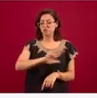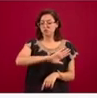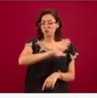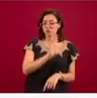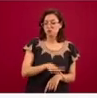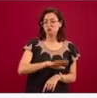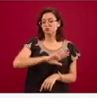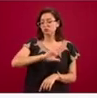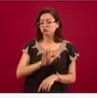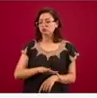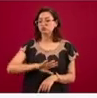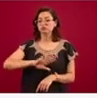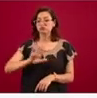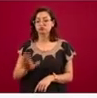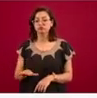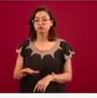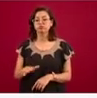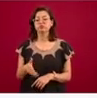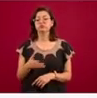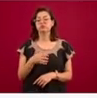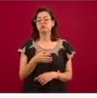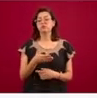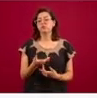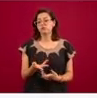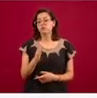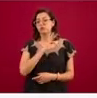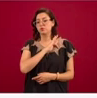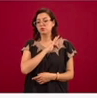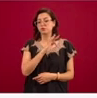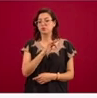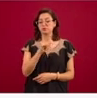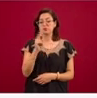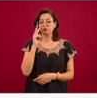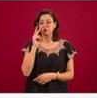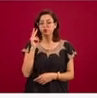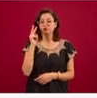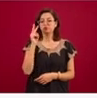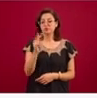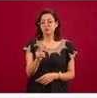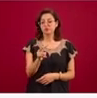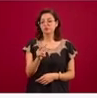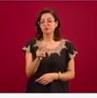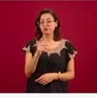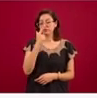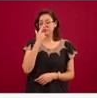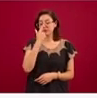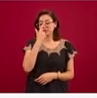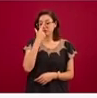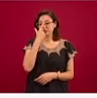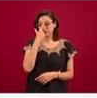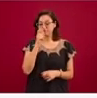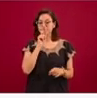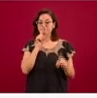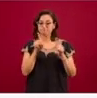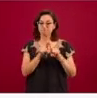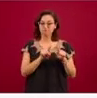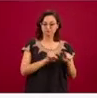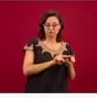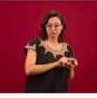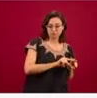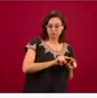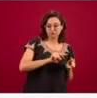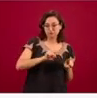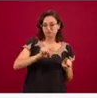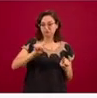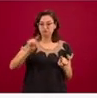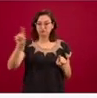represented, taking as reference the time of death, the date of the death. We can see